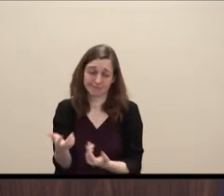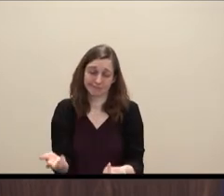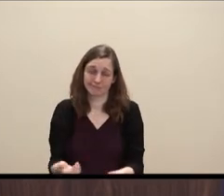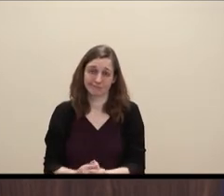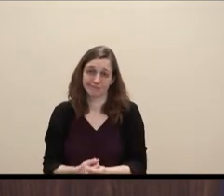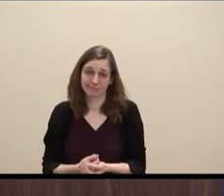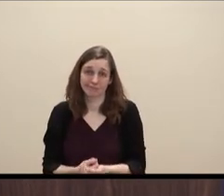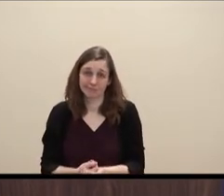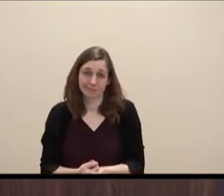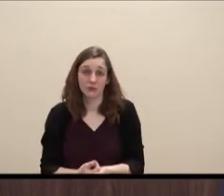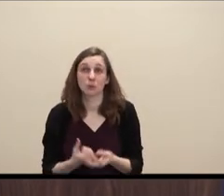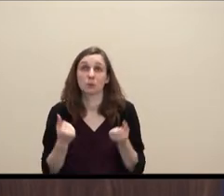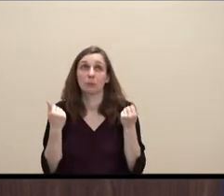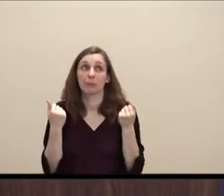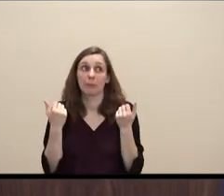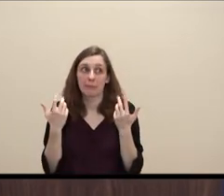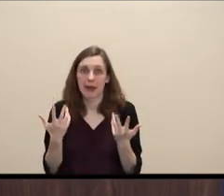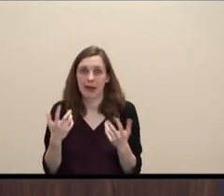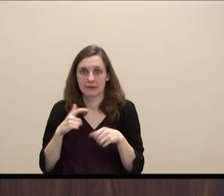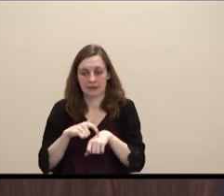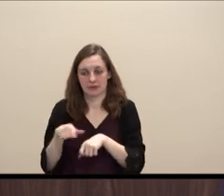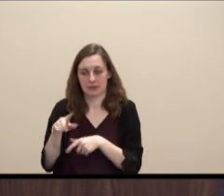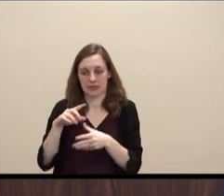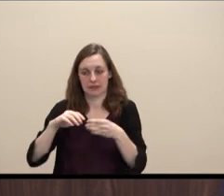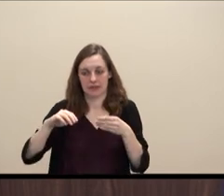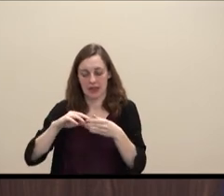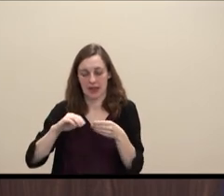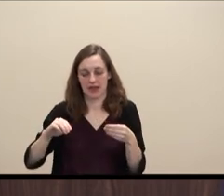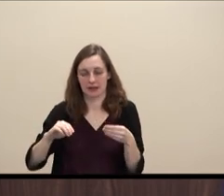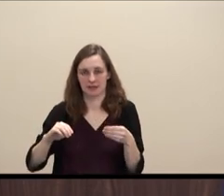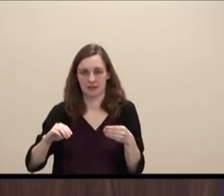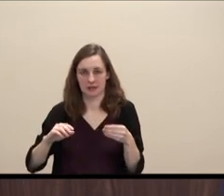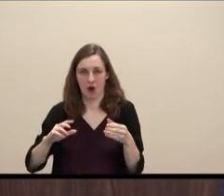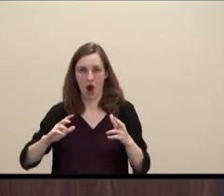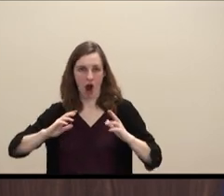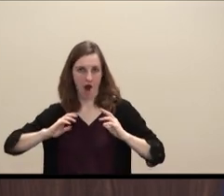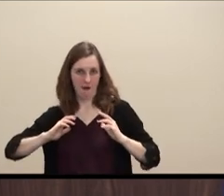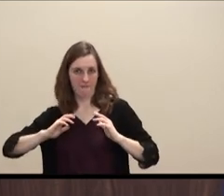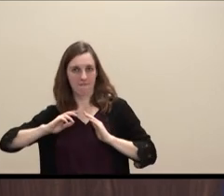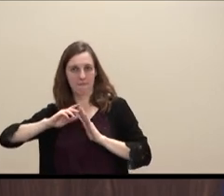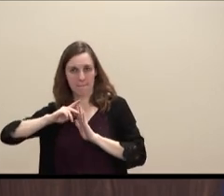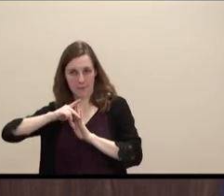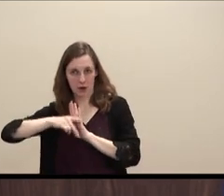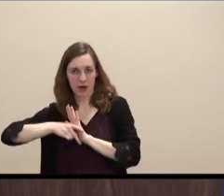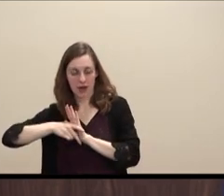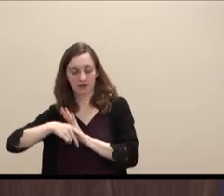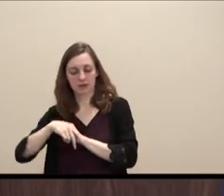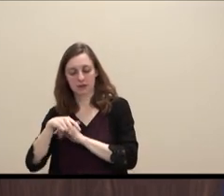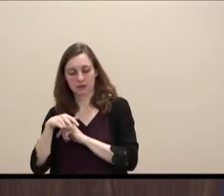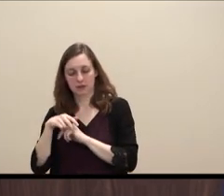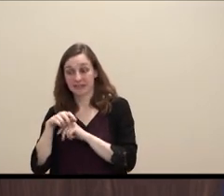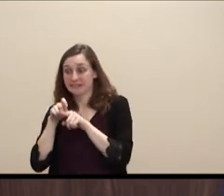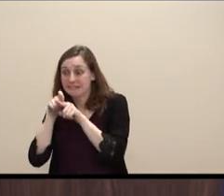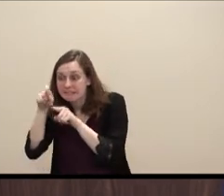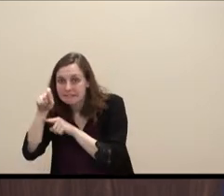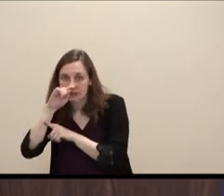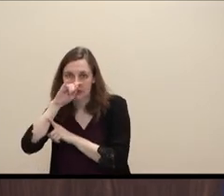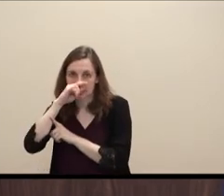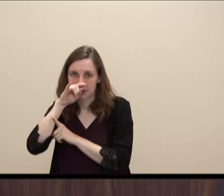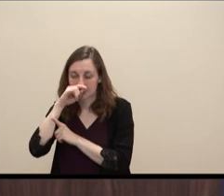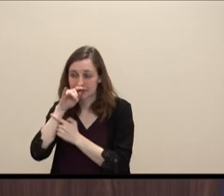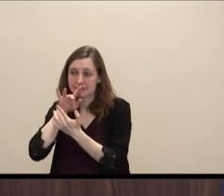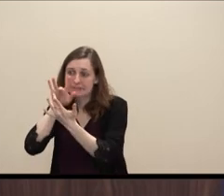times they've said, you know, in their off periods or whatnot, calling kids and trying to get in touch with people,